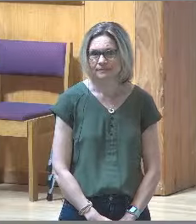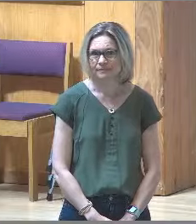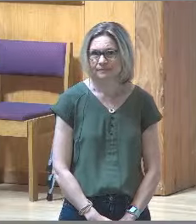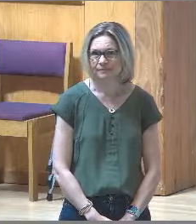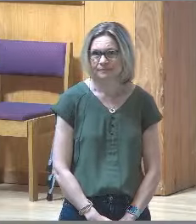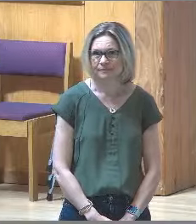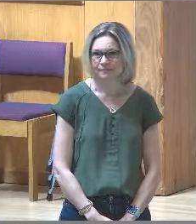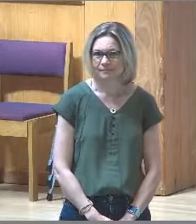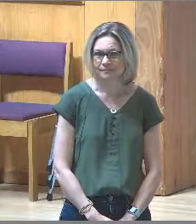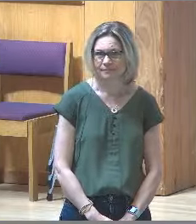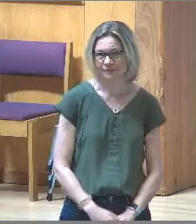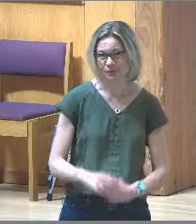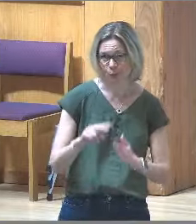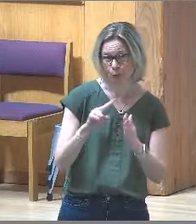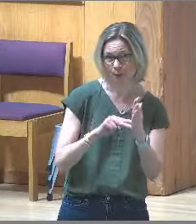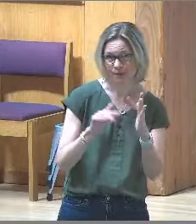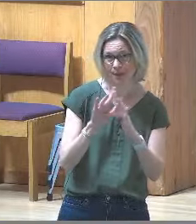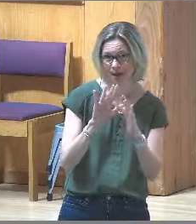Did you hear reading the Bible today?